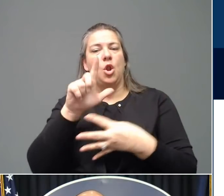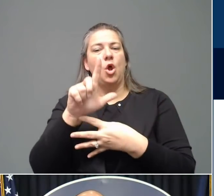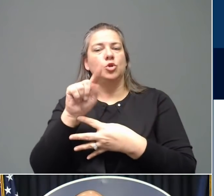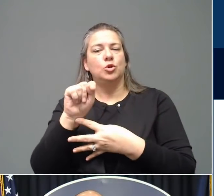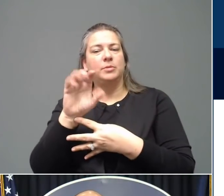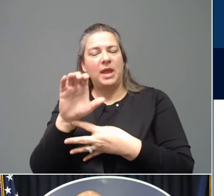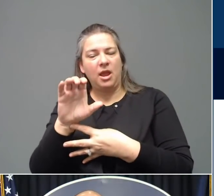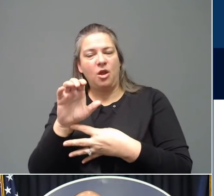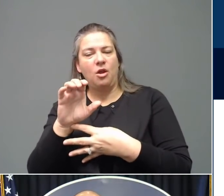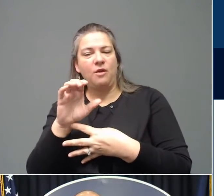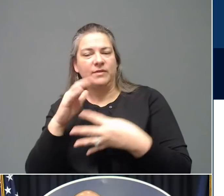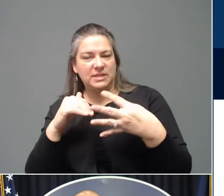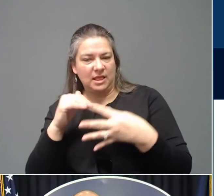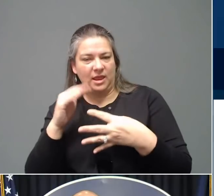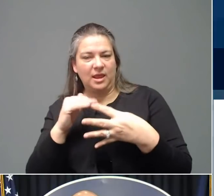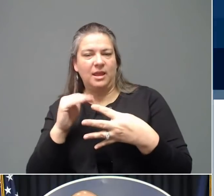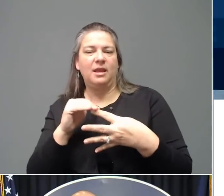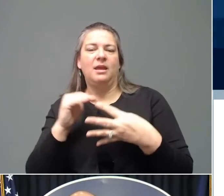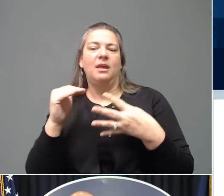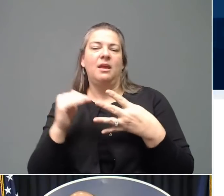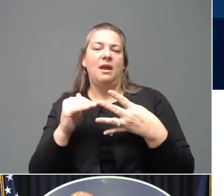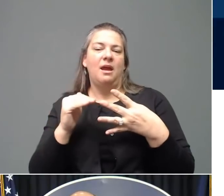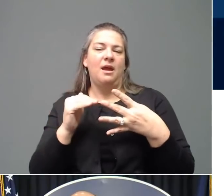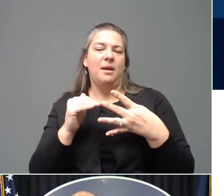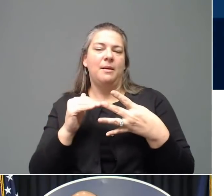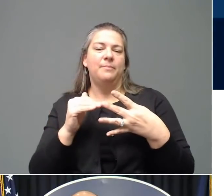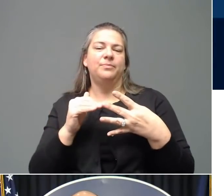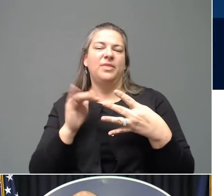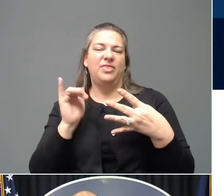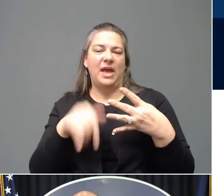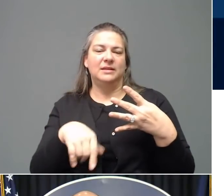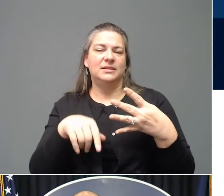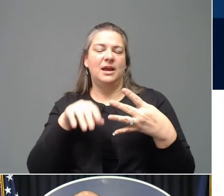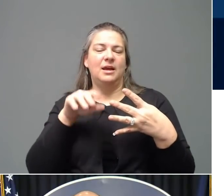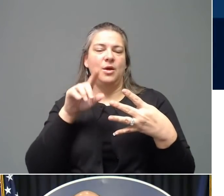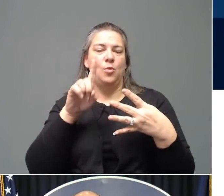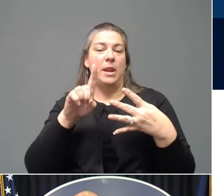1B, which is K through 12 teachers,